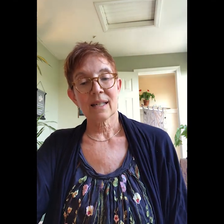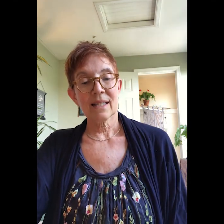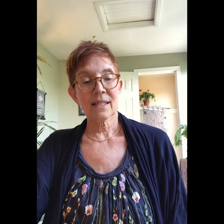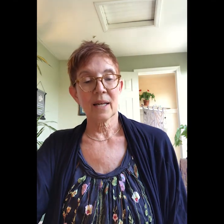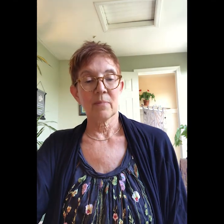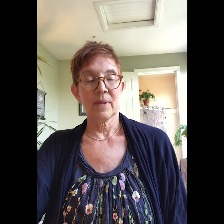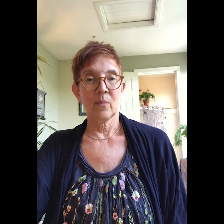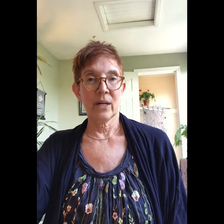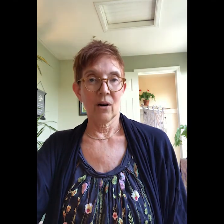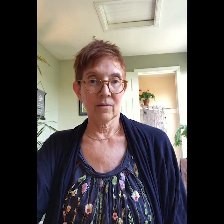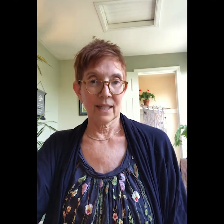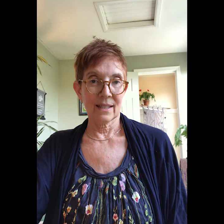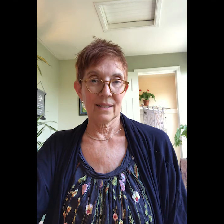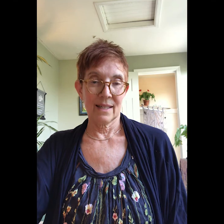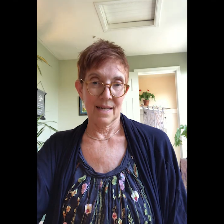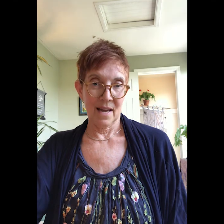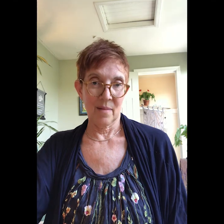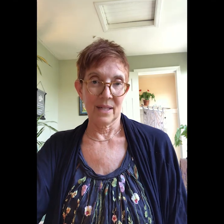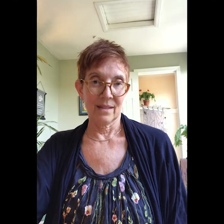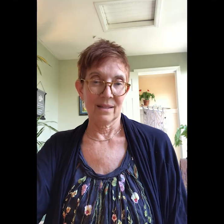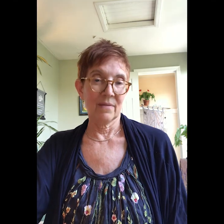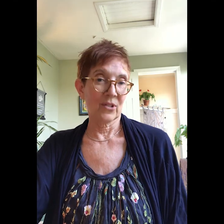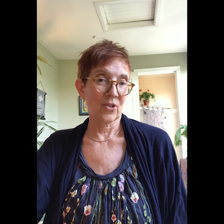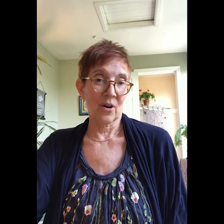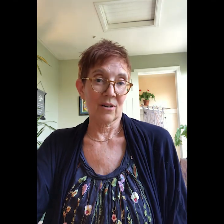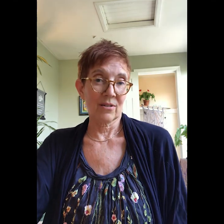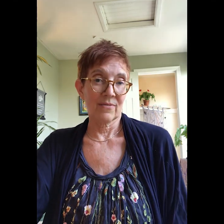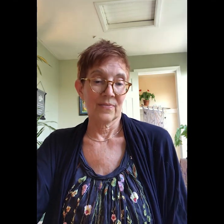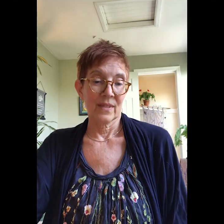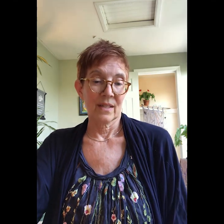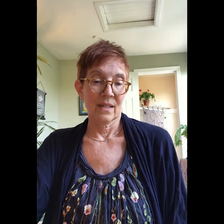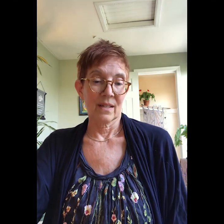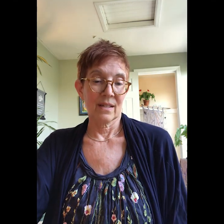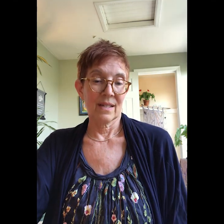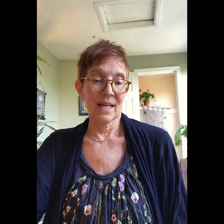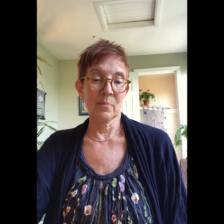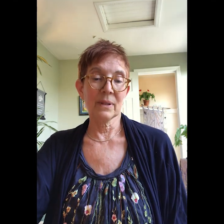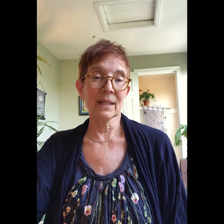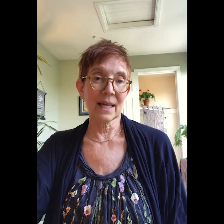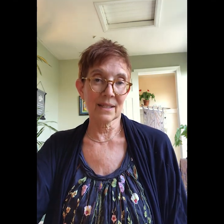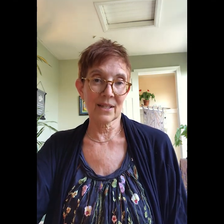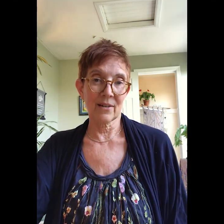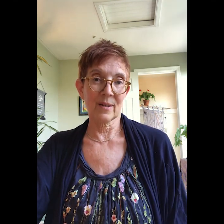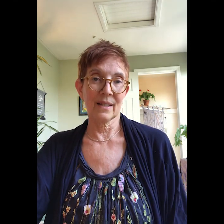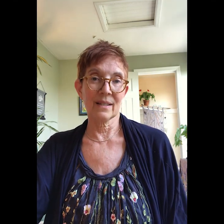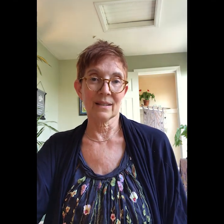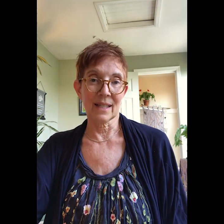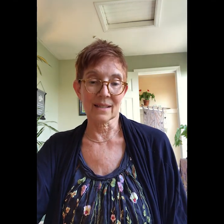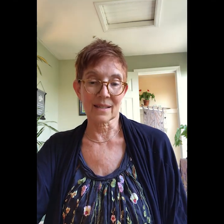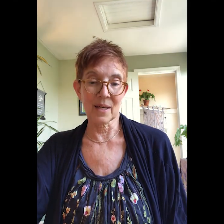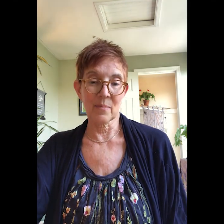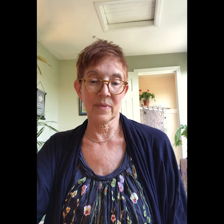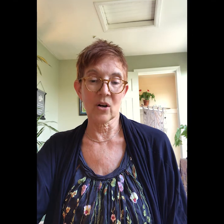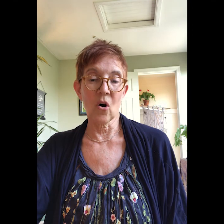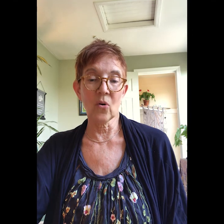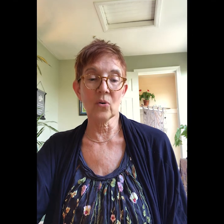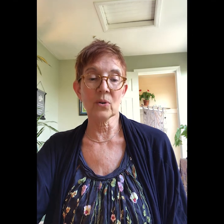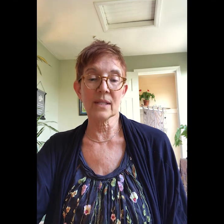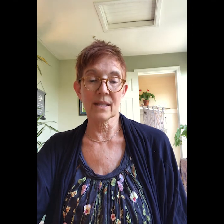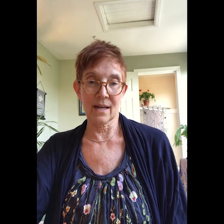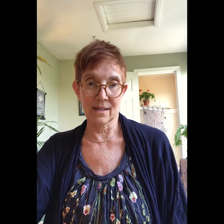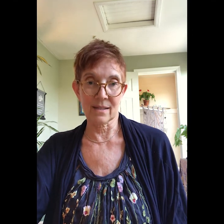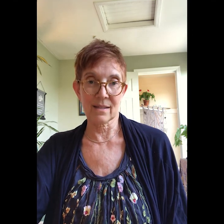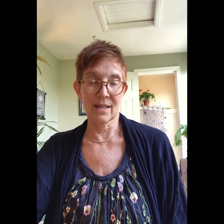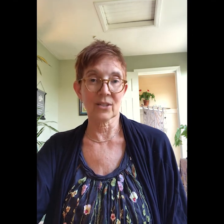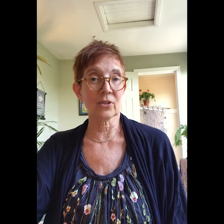A skyscape that we already inhabit in the stars, and a planetary landscape that